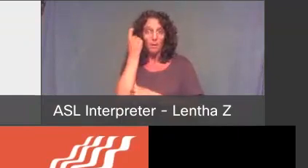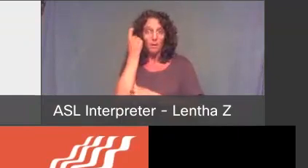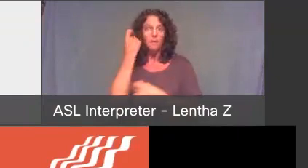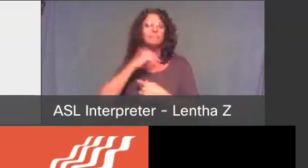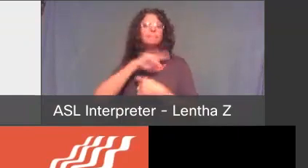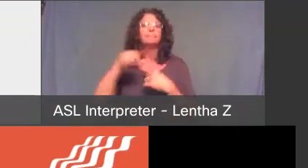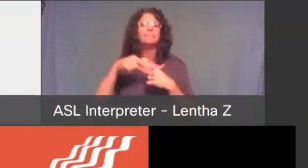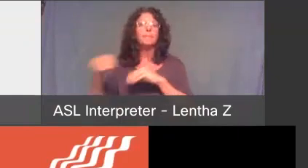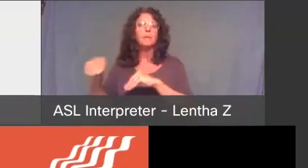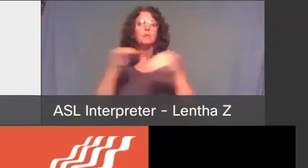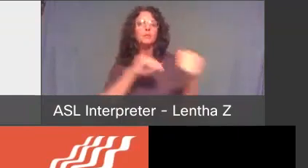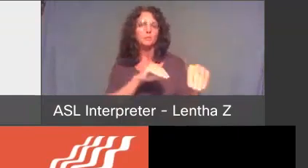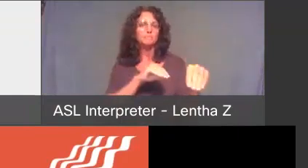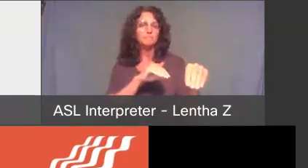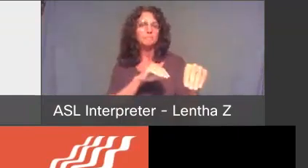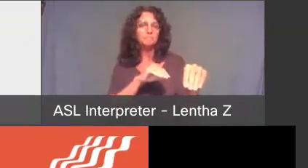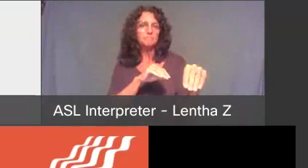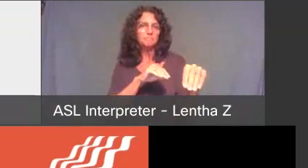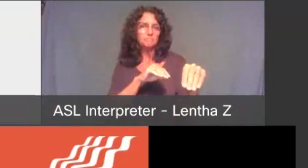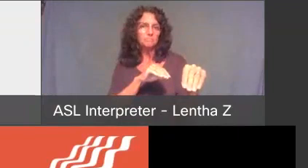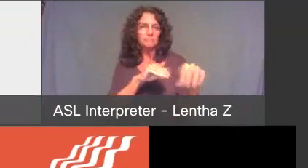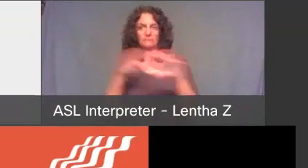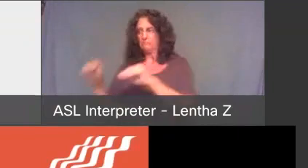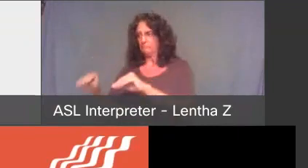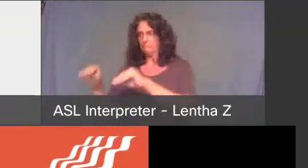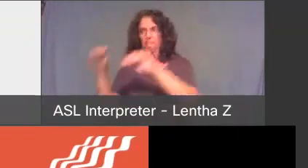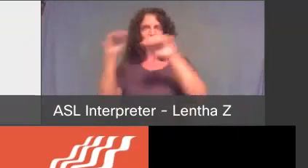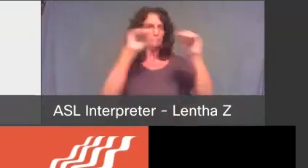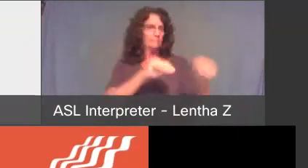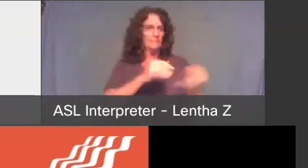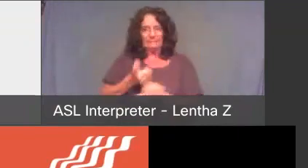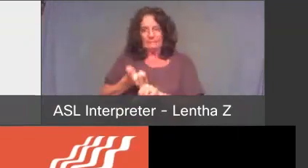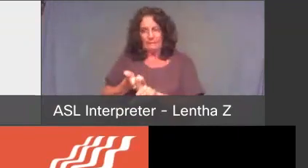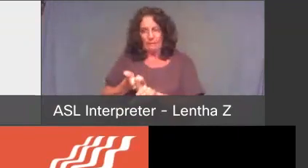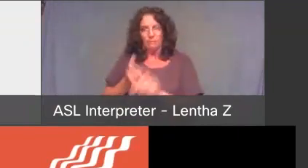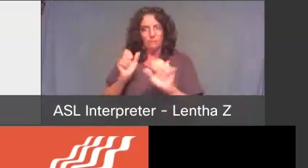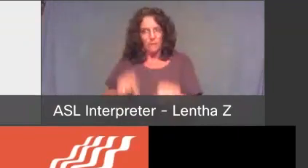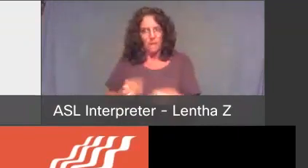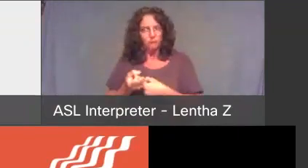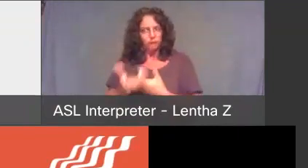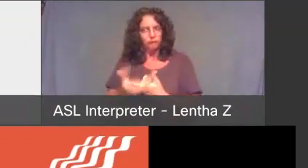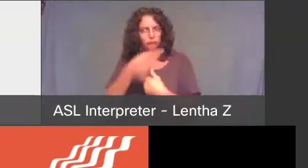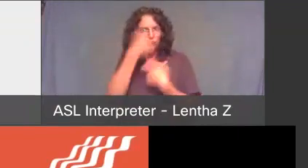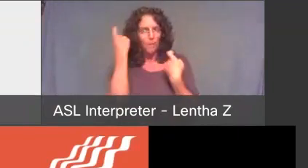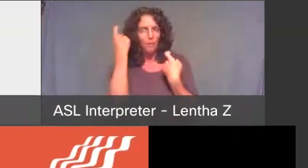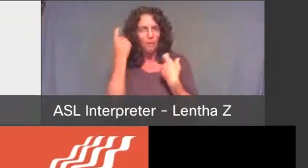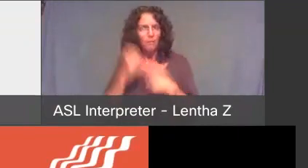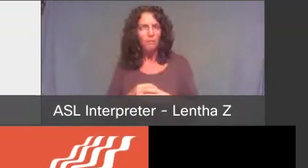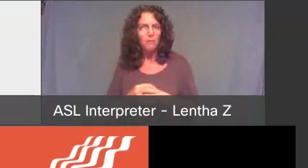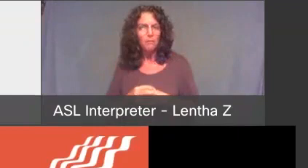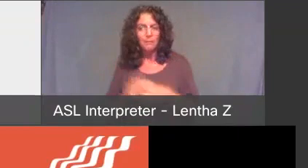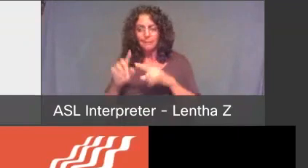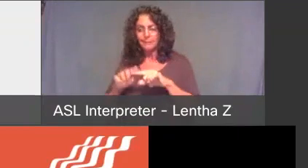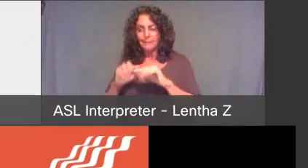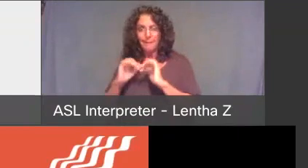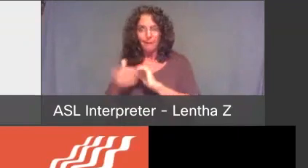migration, and that migration in and of itself can be traumatizing or traumatic, depending on how someone